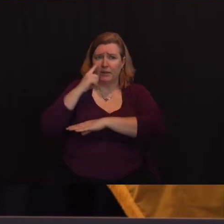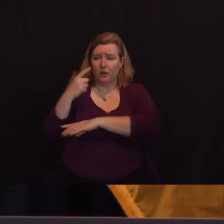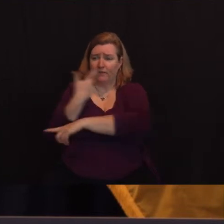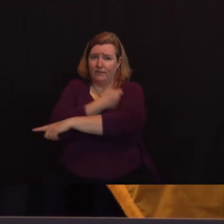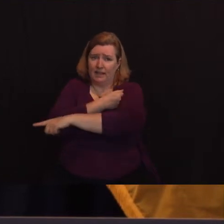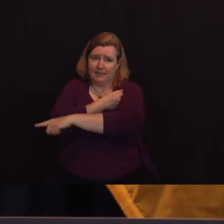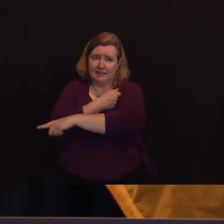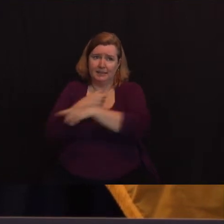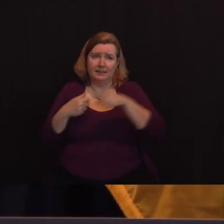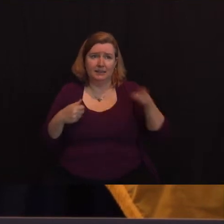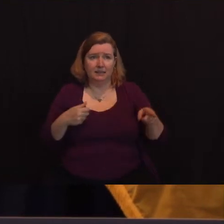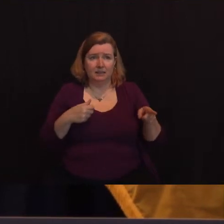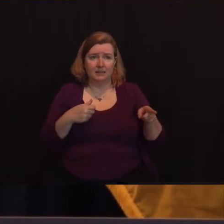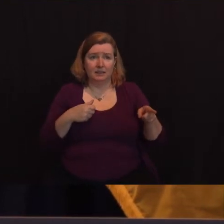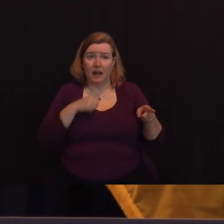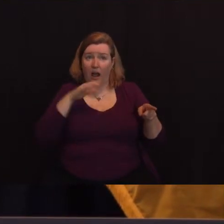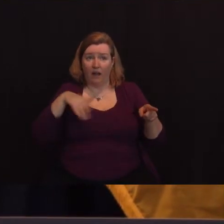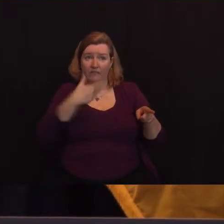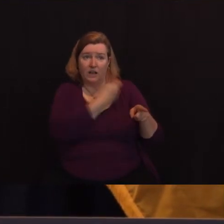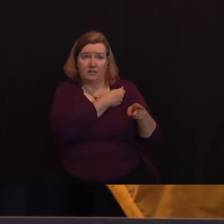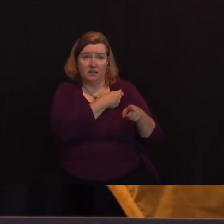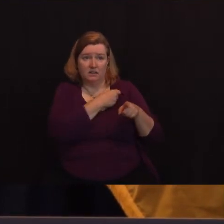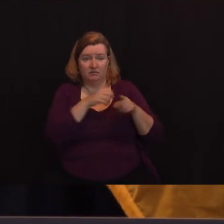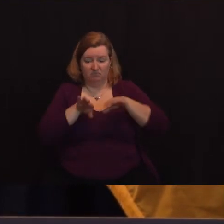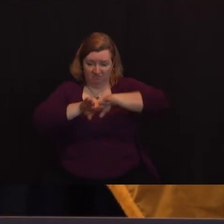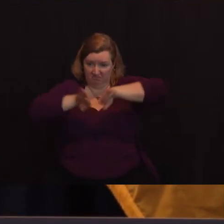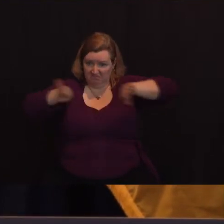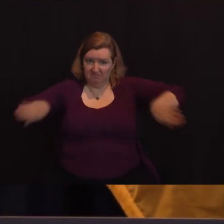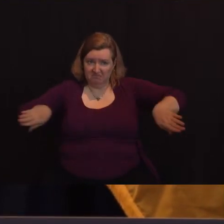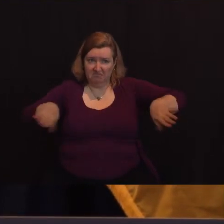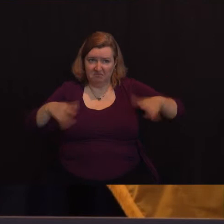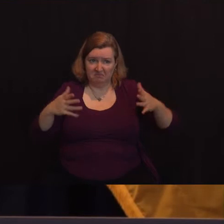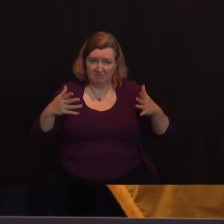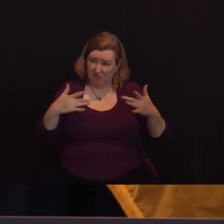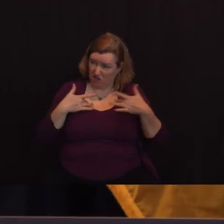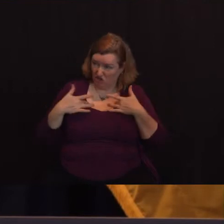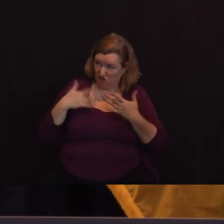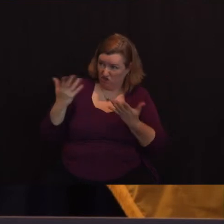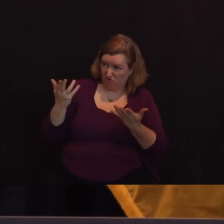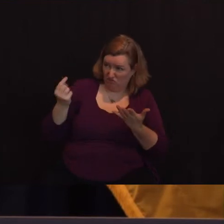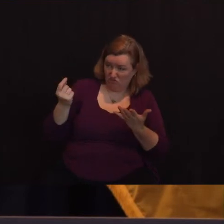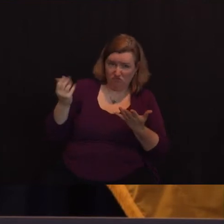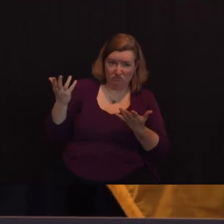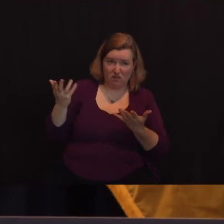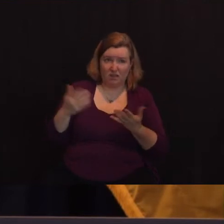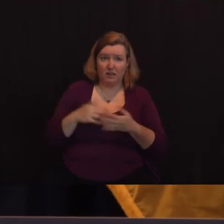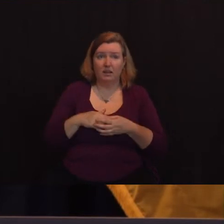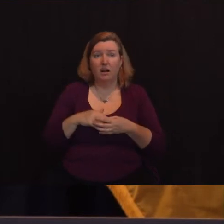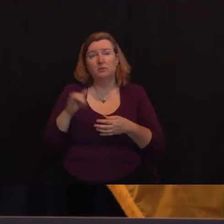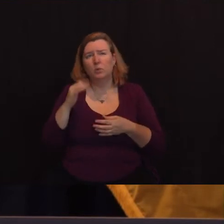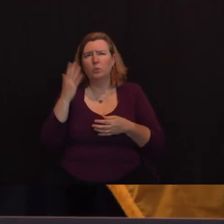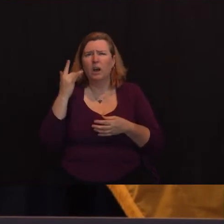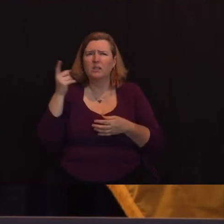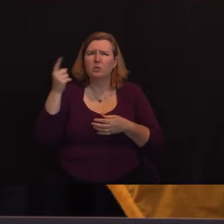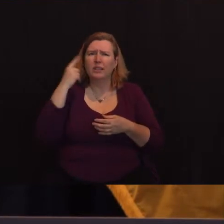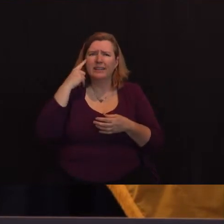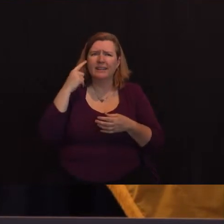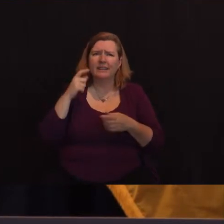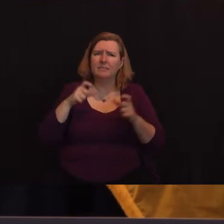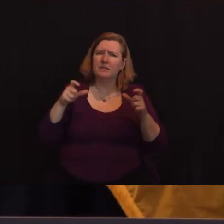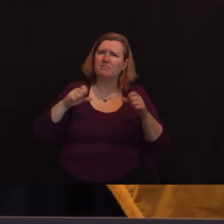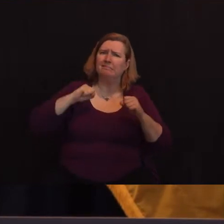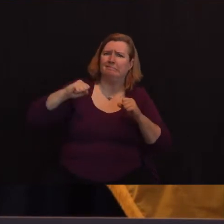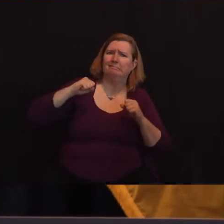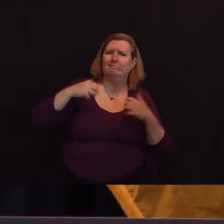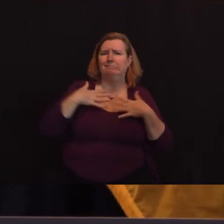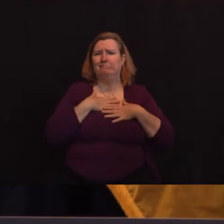discourage them doing that? Governor, for you, why do you think there is vaccine hesitancy? Why do you think that people are reluctant to get the vaccine?